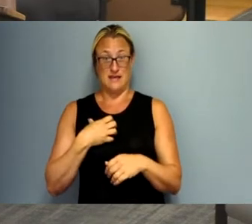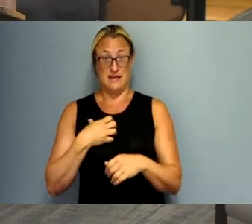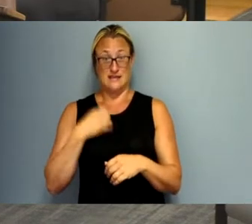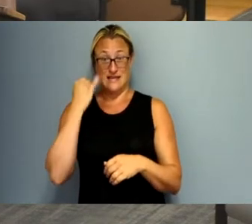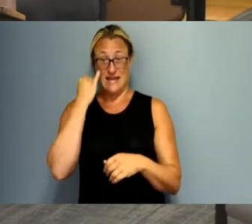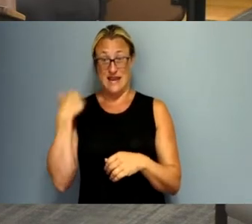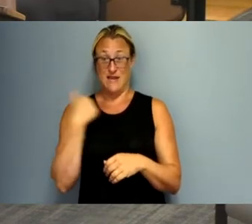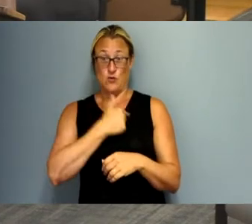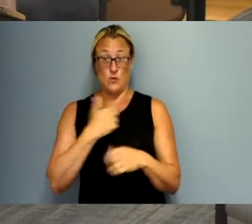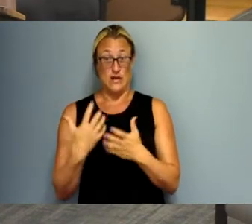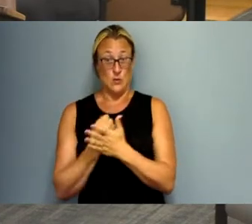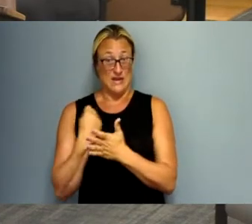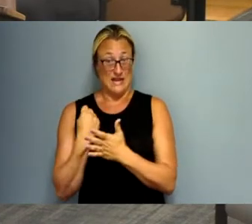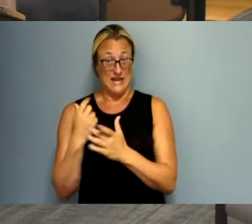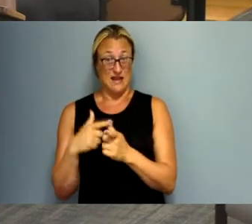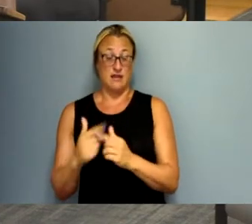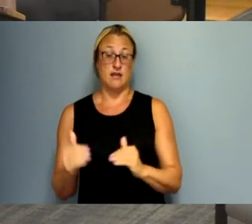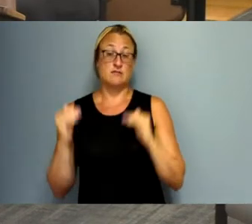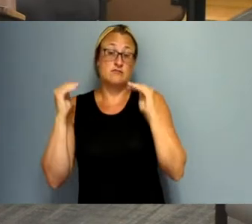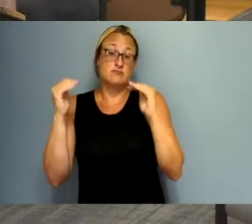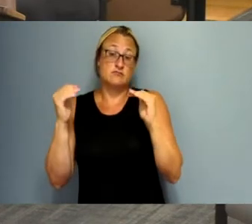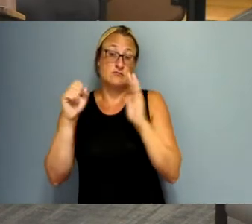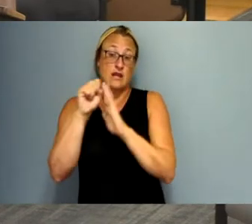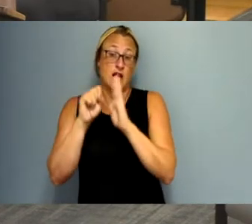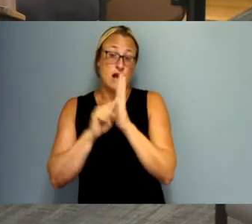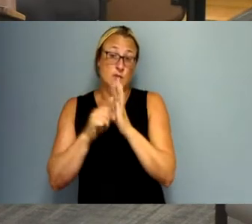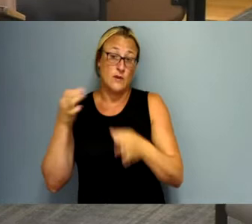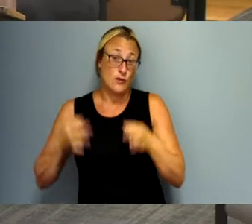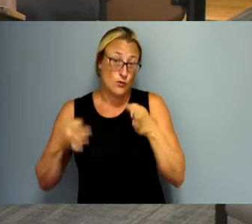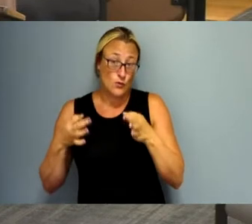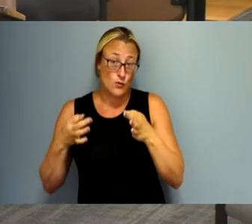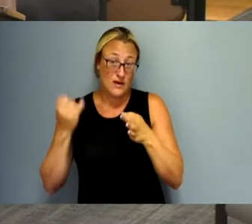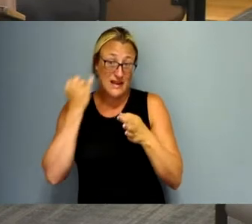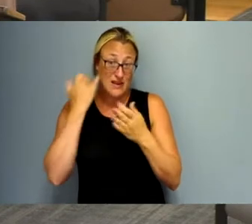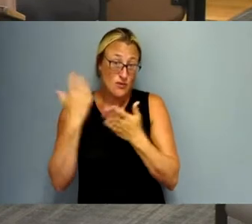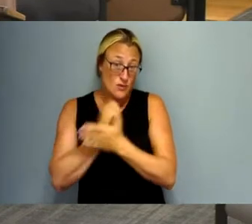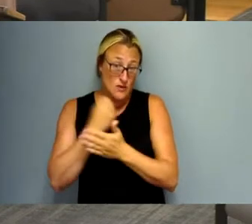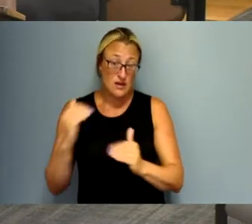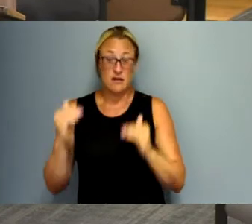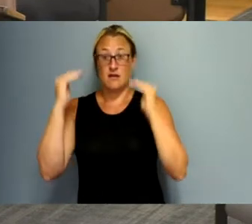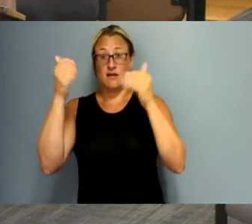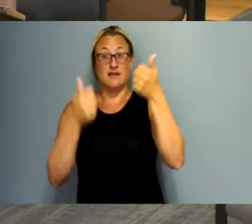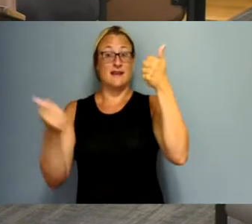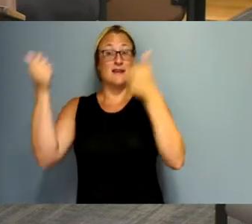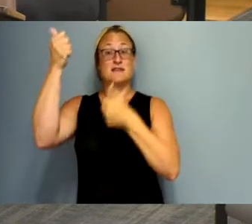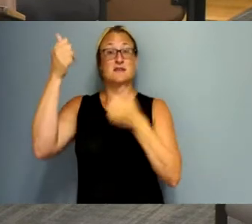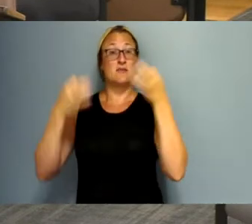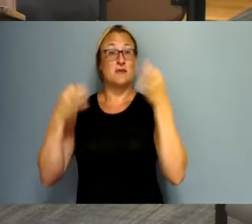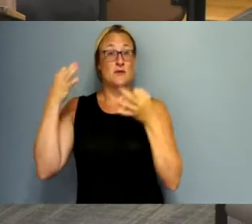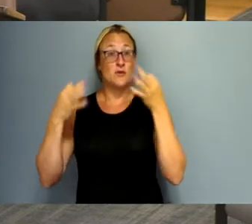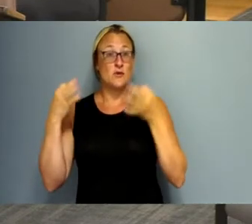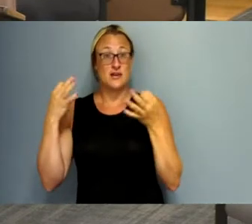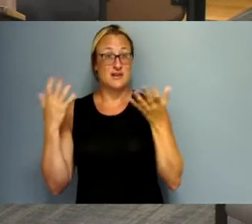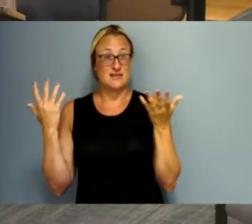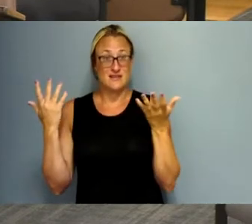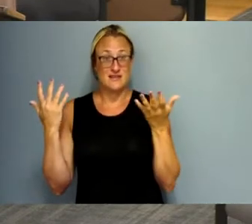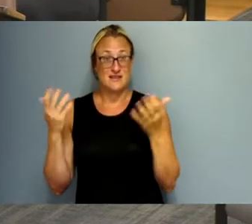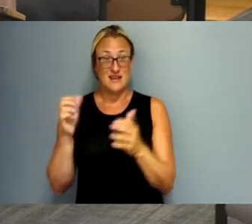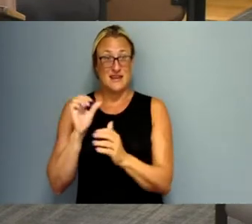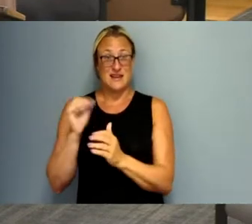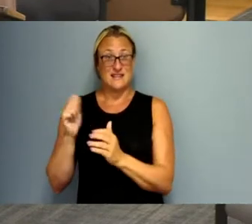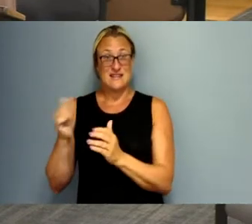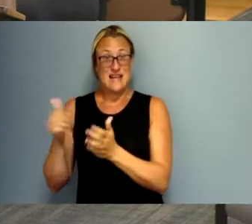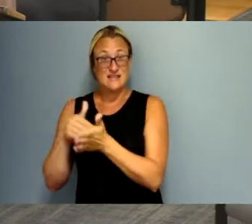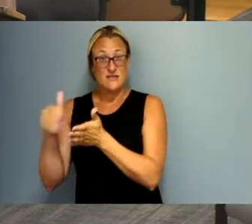they may then take it to Commonwealth Court. And if we win there, they may take it to the Supreme Court. I mean, we're talking tens of thousands